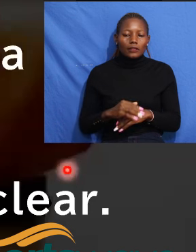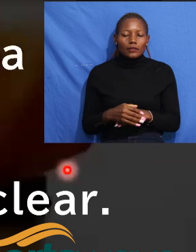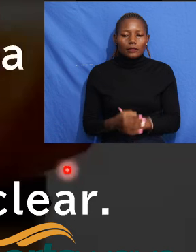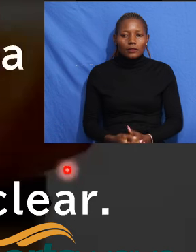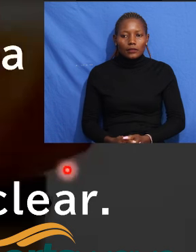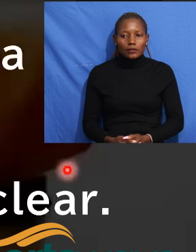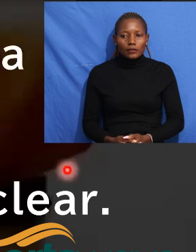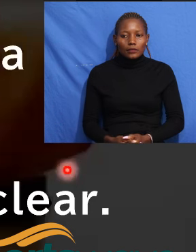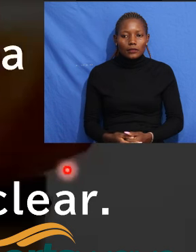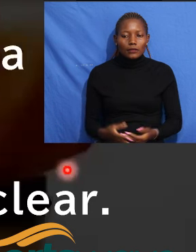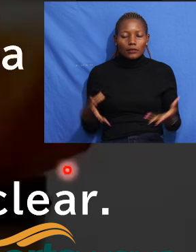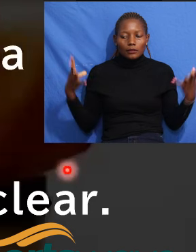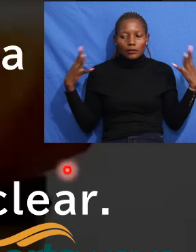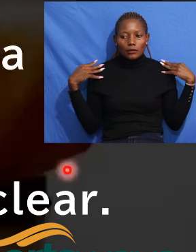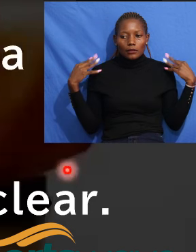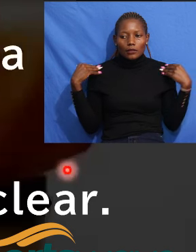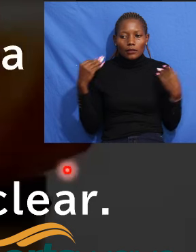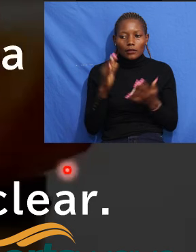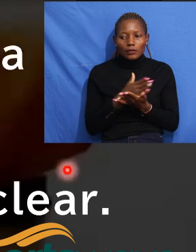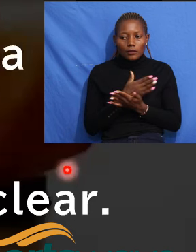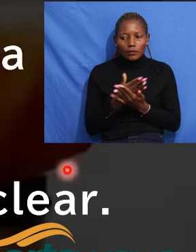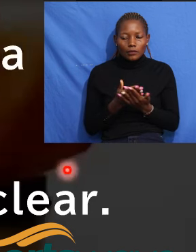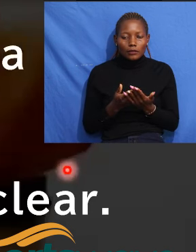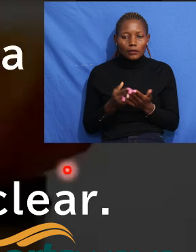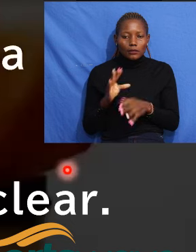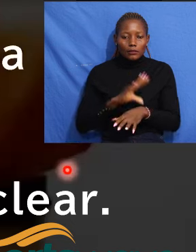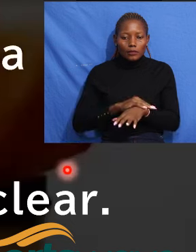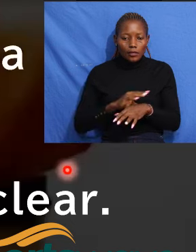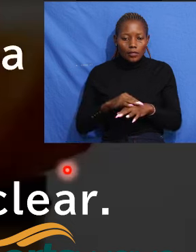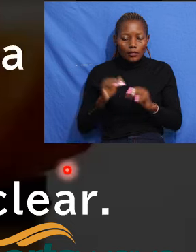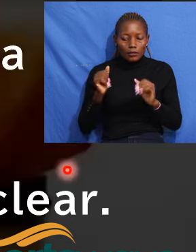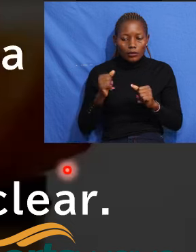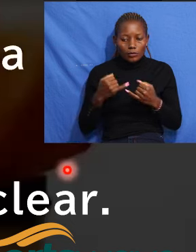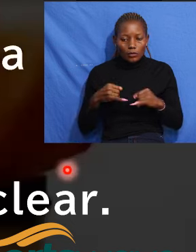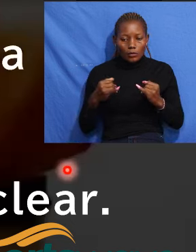The practical application. Massage can be implemented for pain